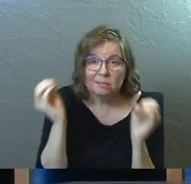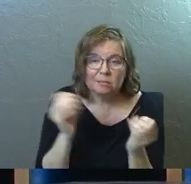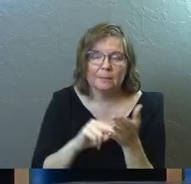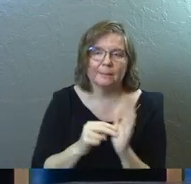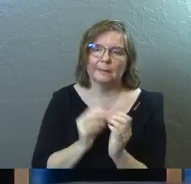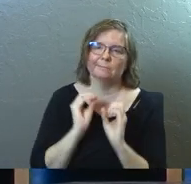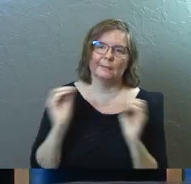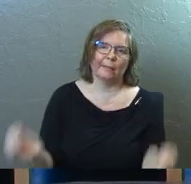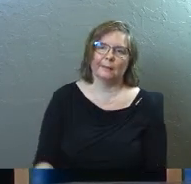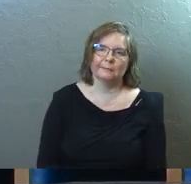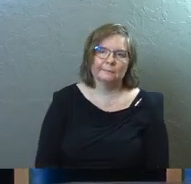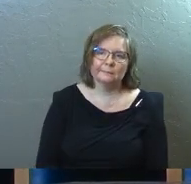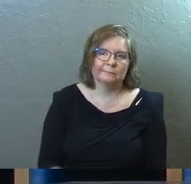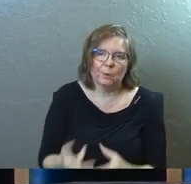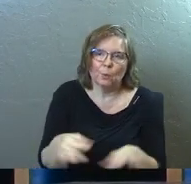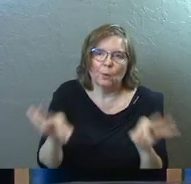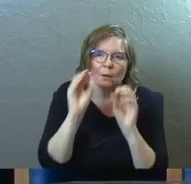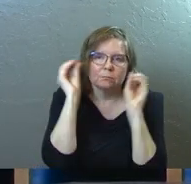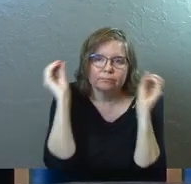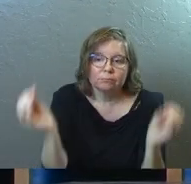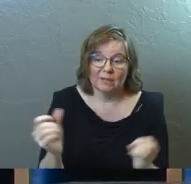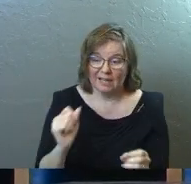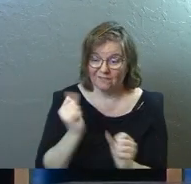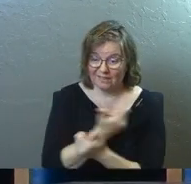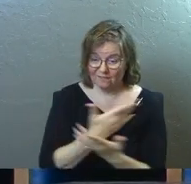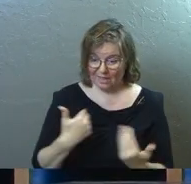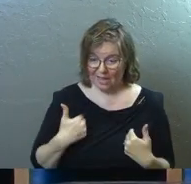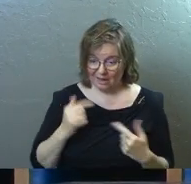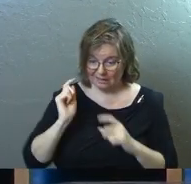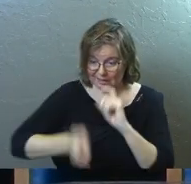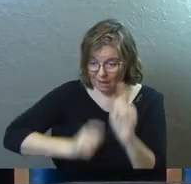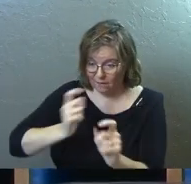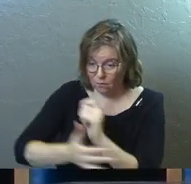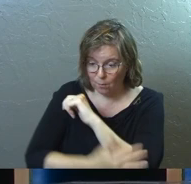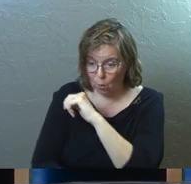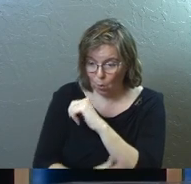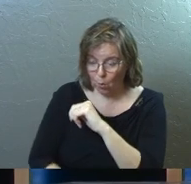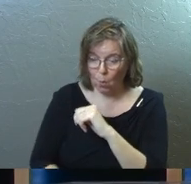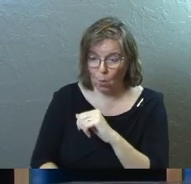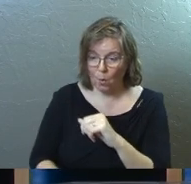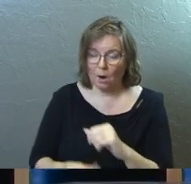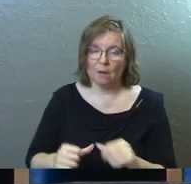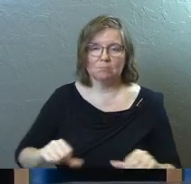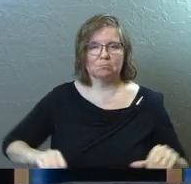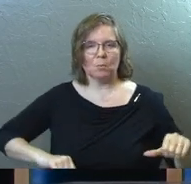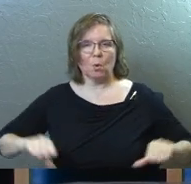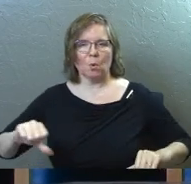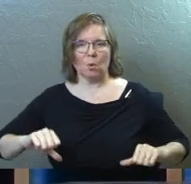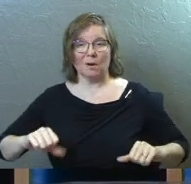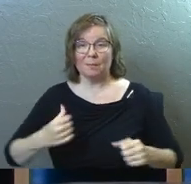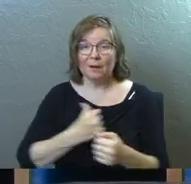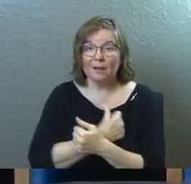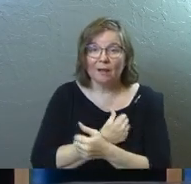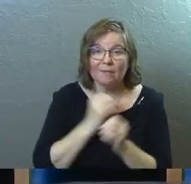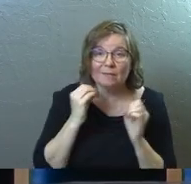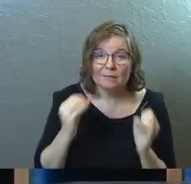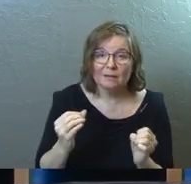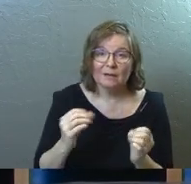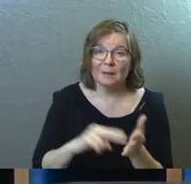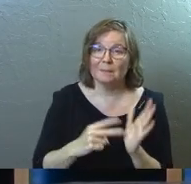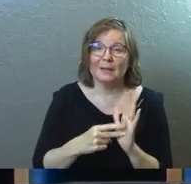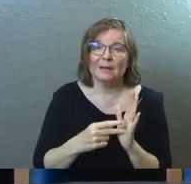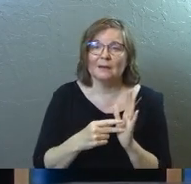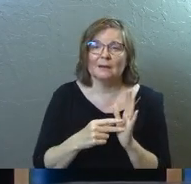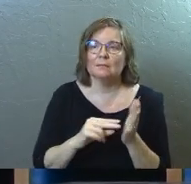nothing. If I gave everything I have to the poor and even sacrificed my body, I could boast about it. But if I didn't love others, I would have gained